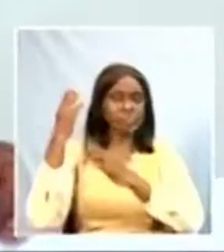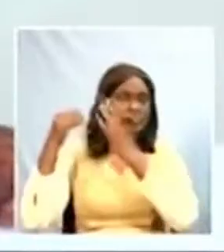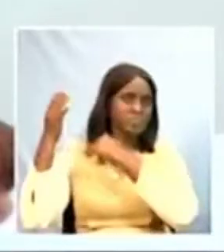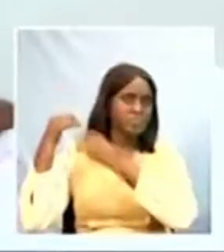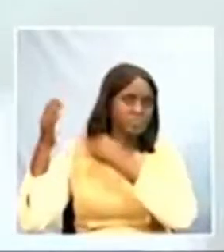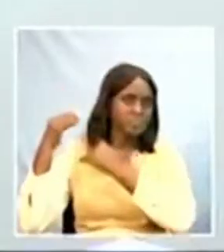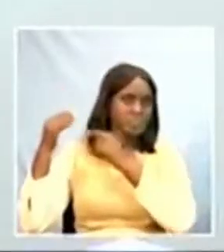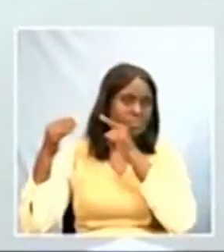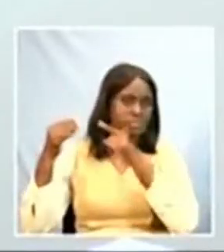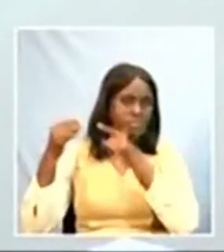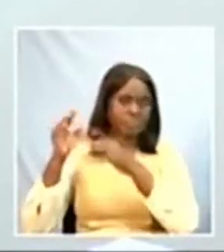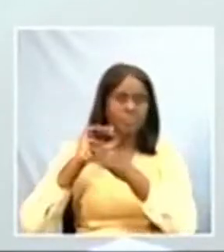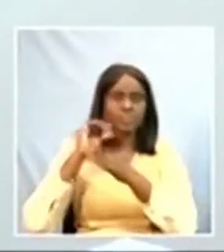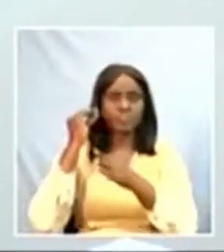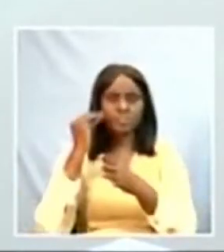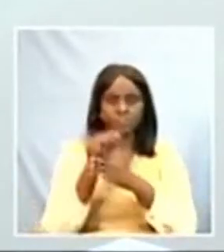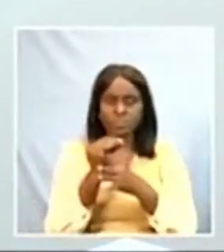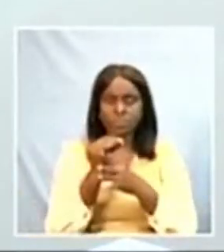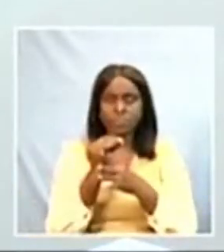outstanding,